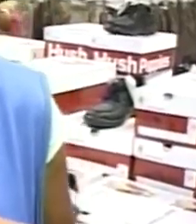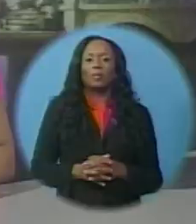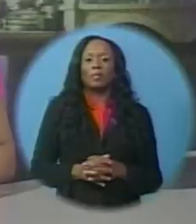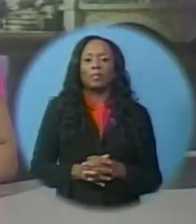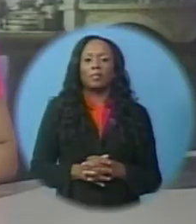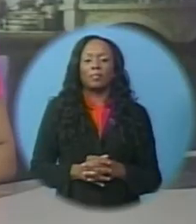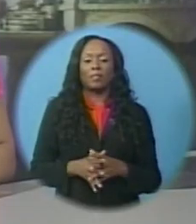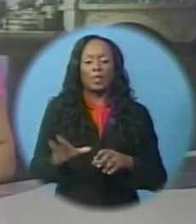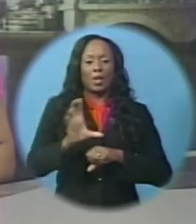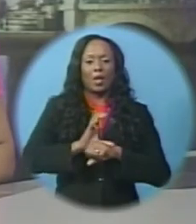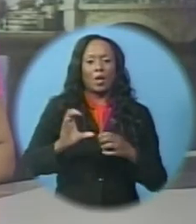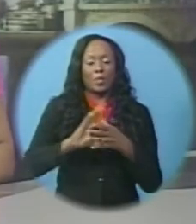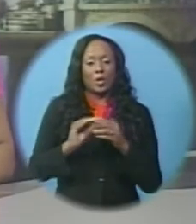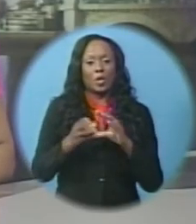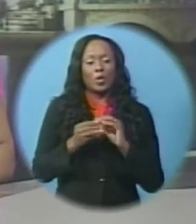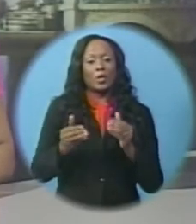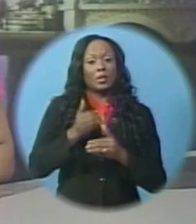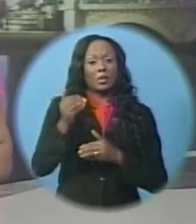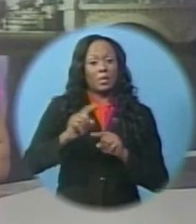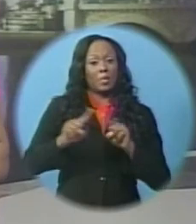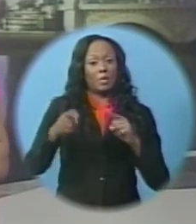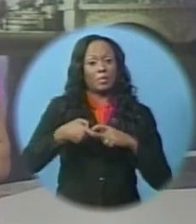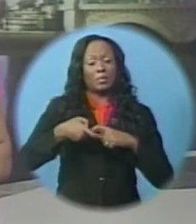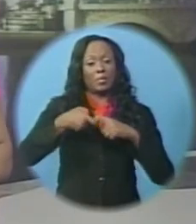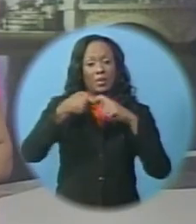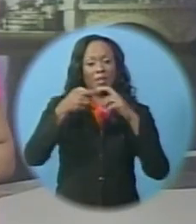appreciated. Ahead, a look at some of the stories from